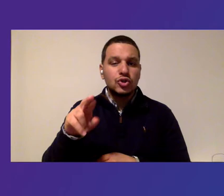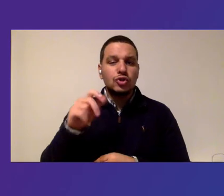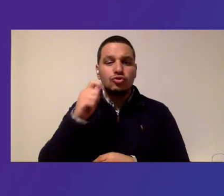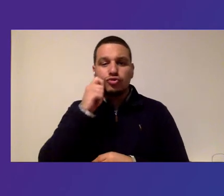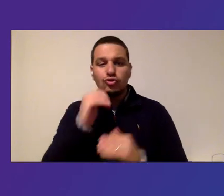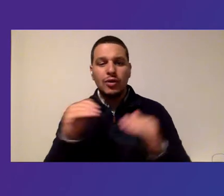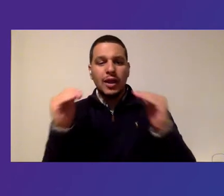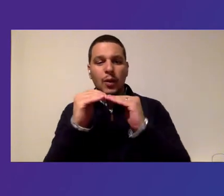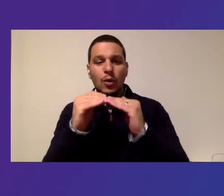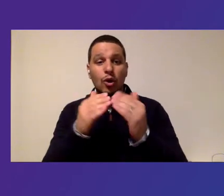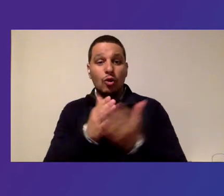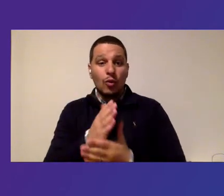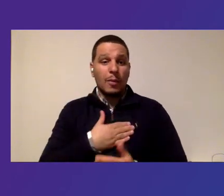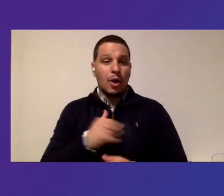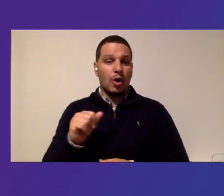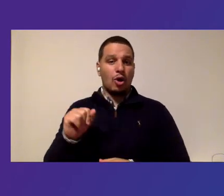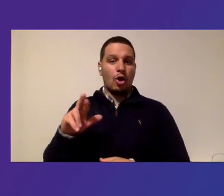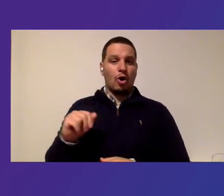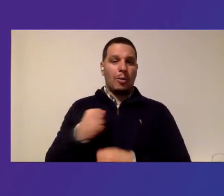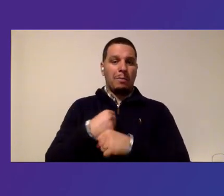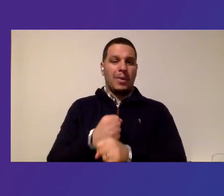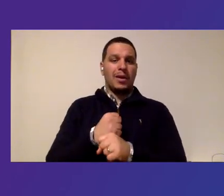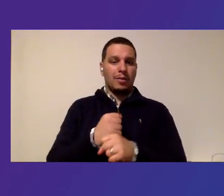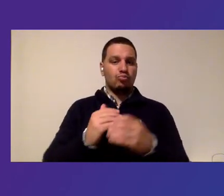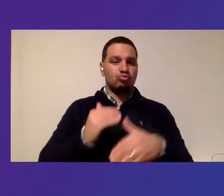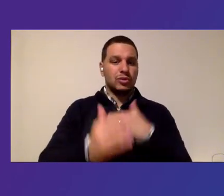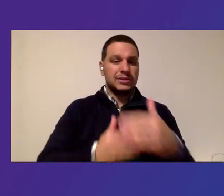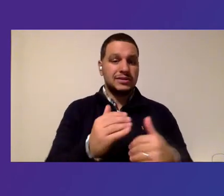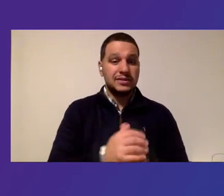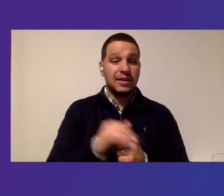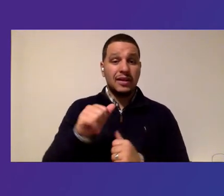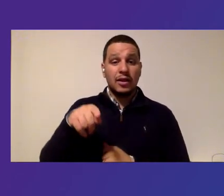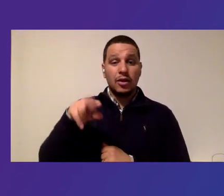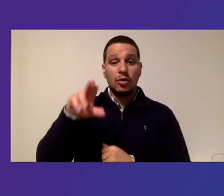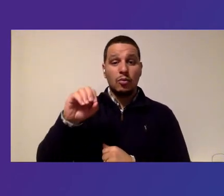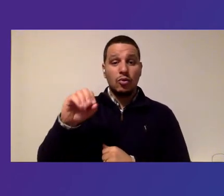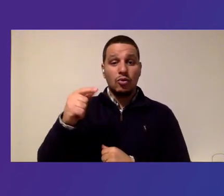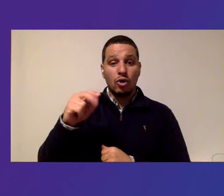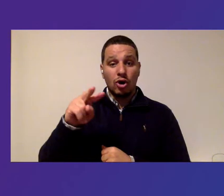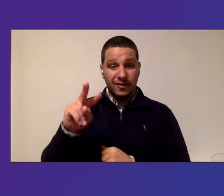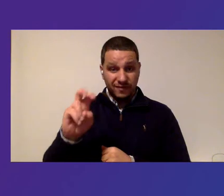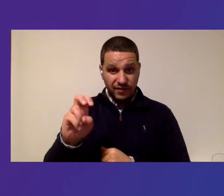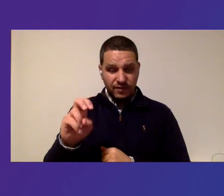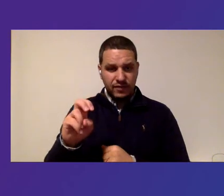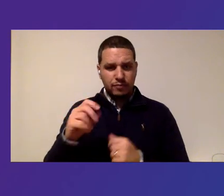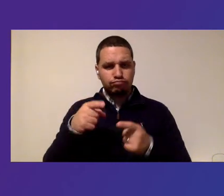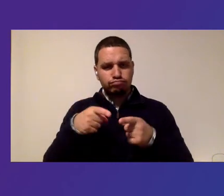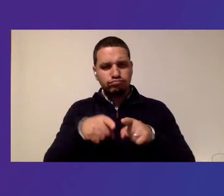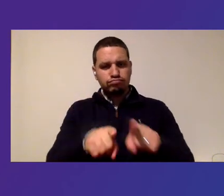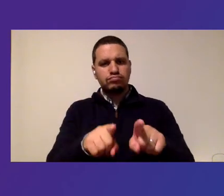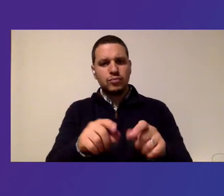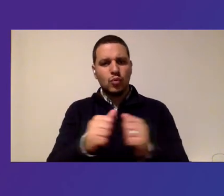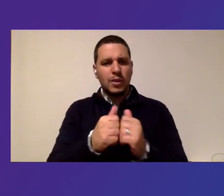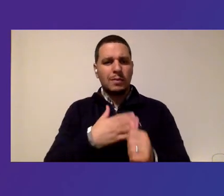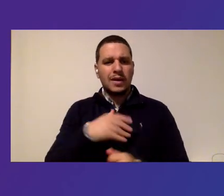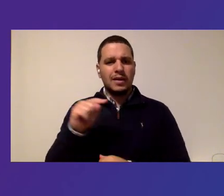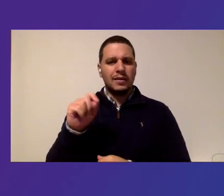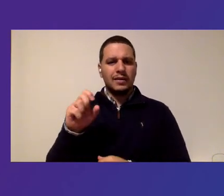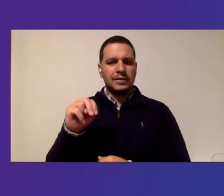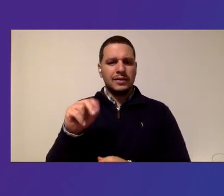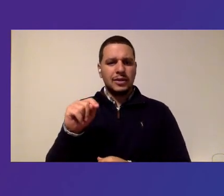my art-making process. This prerogative has developed parallel to my tenure with Dance